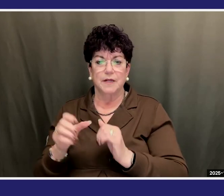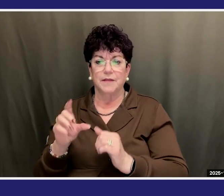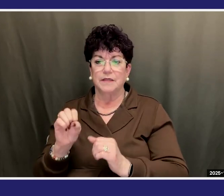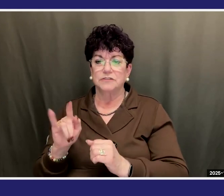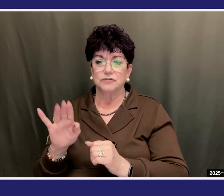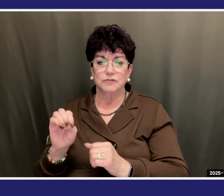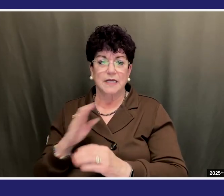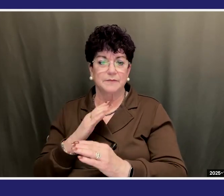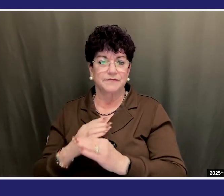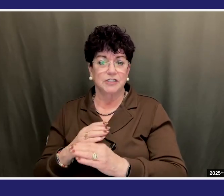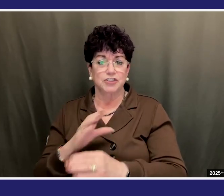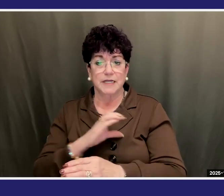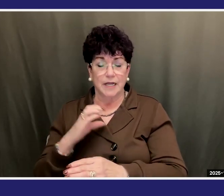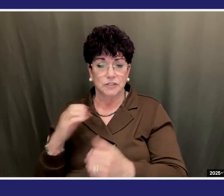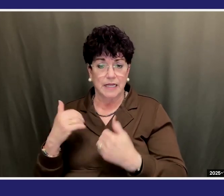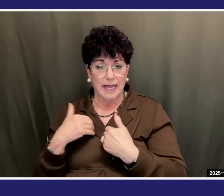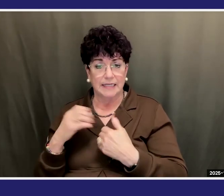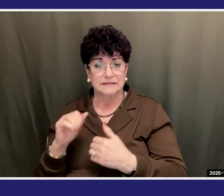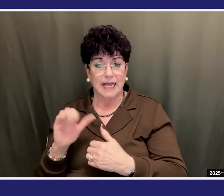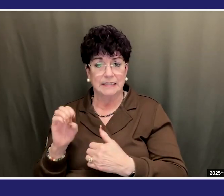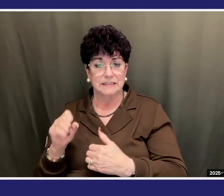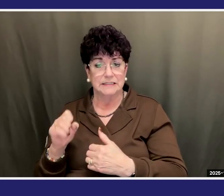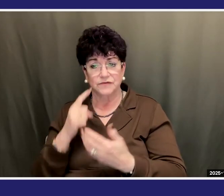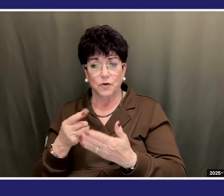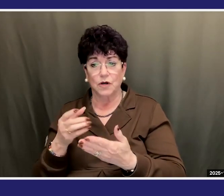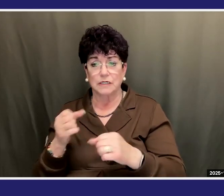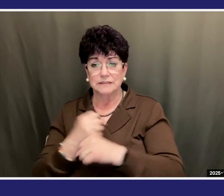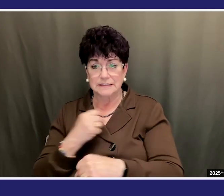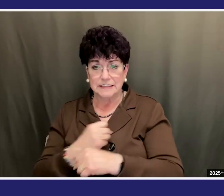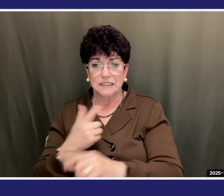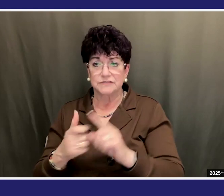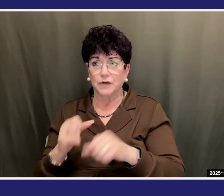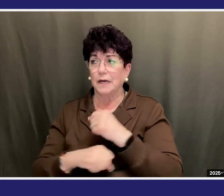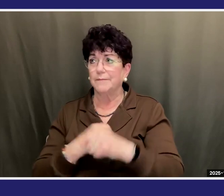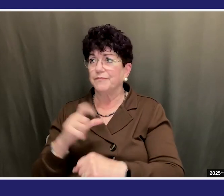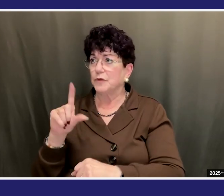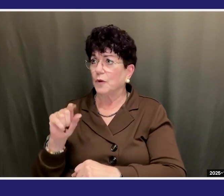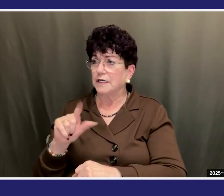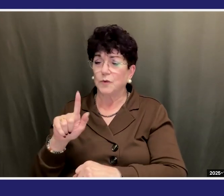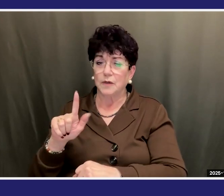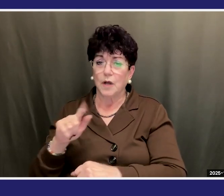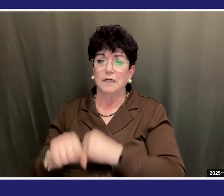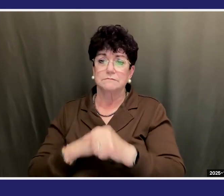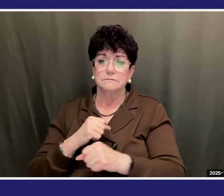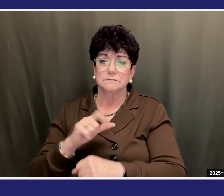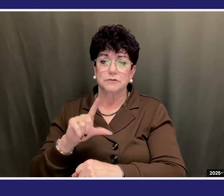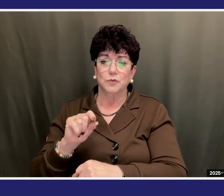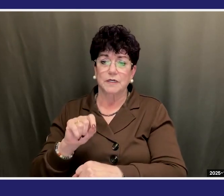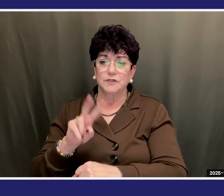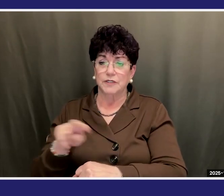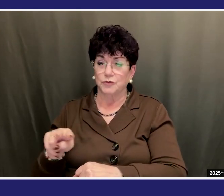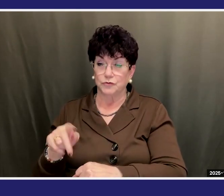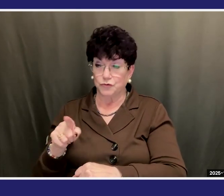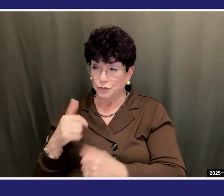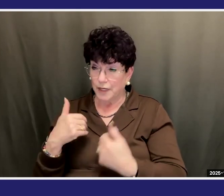has access to is being directed by data from 2021, 2022. Is there a best practice